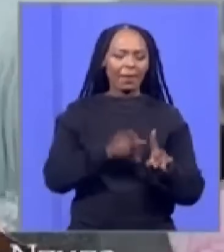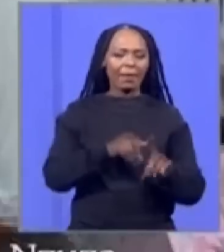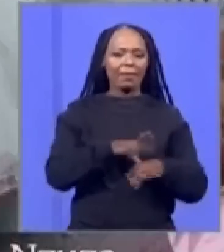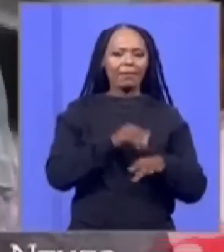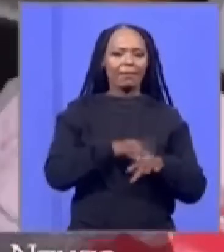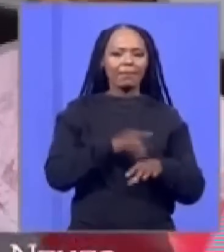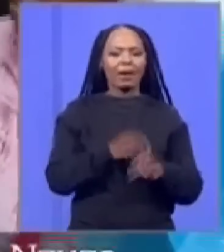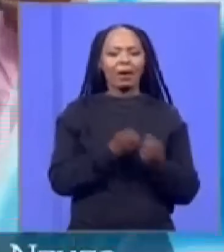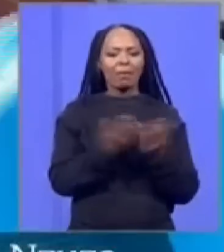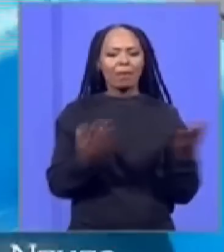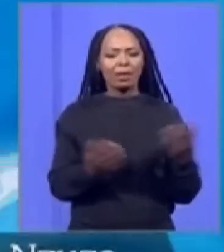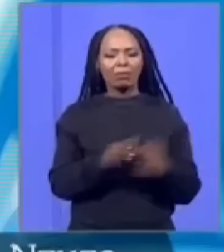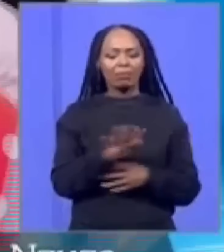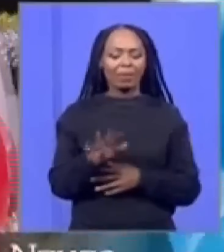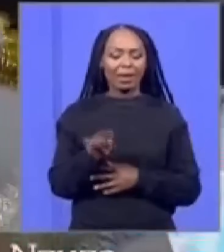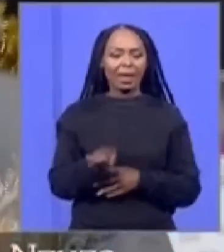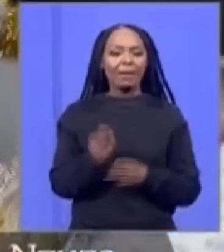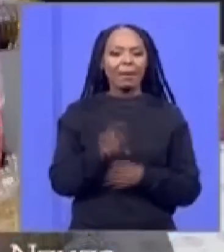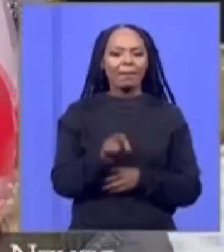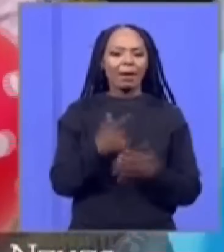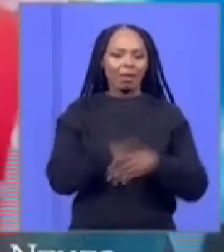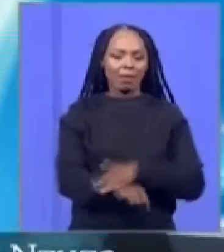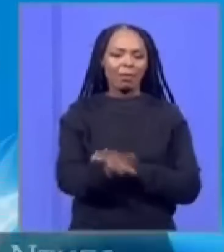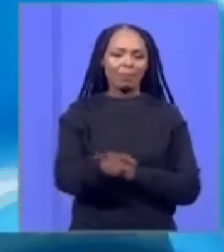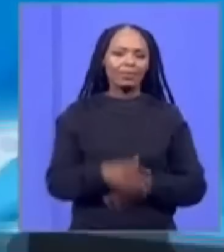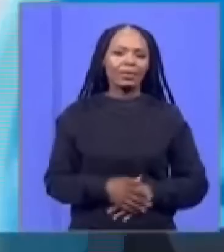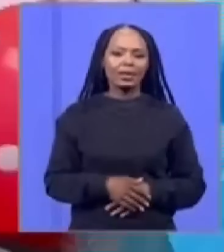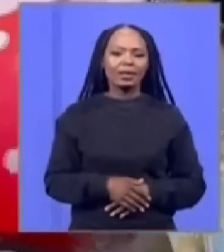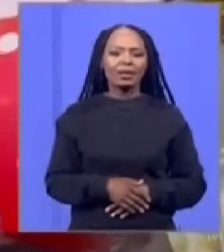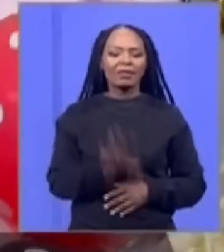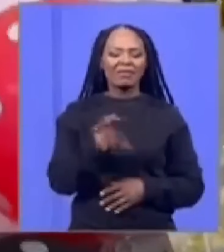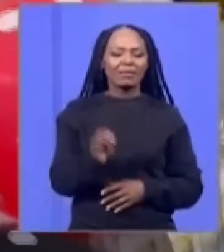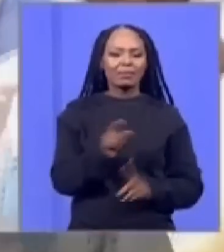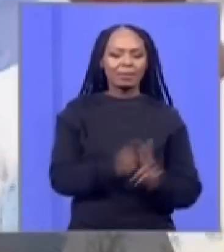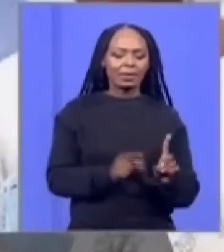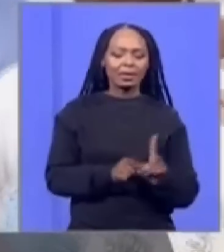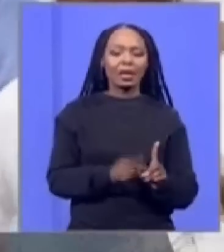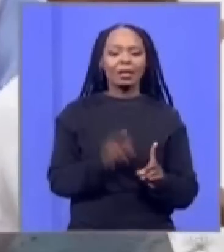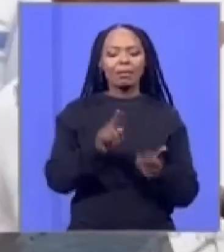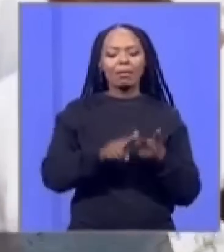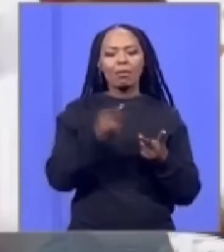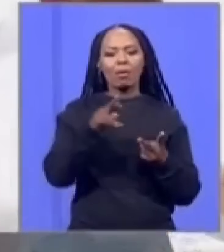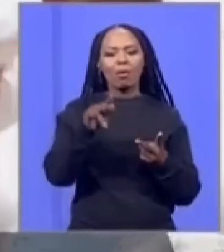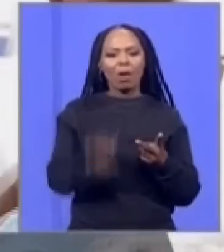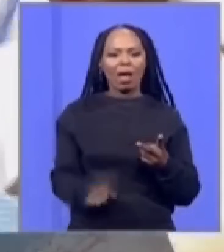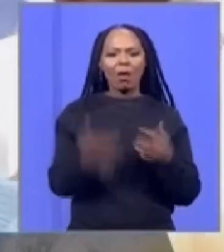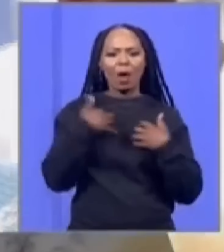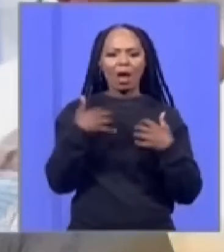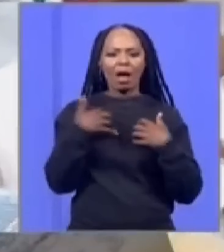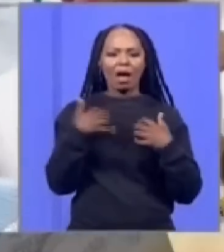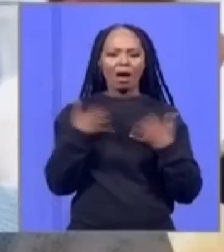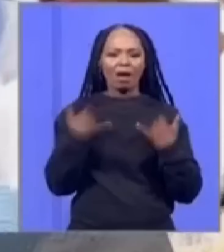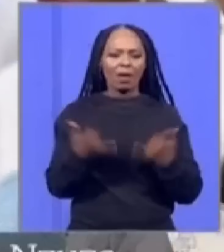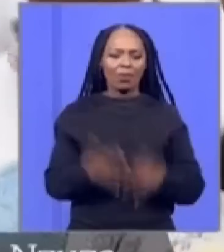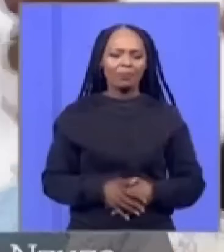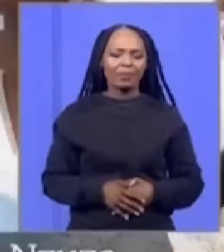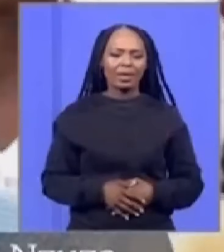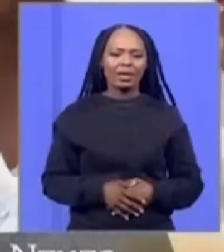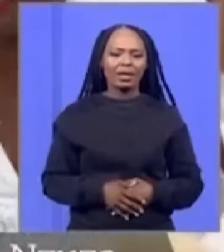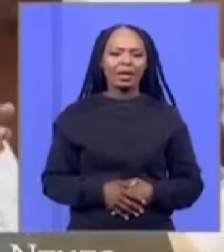pepileng provinseng ya Limpopo. Letona la bophelo provinseng Phopira Mathuba o ngongoriswa ke taba ena. I cannot say to